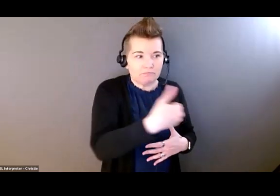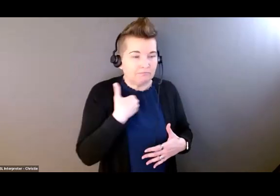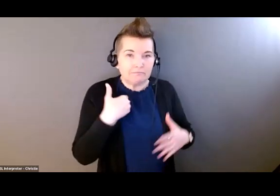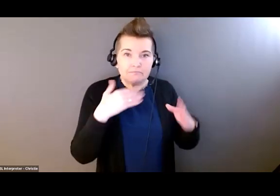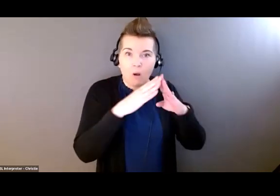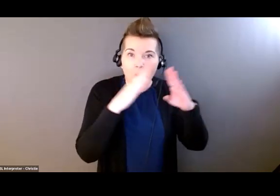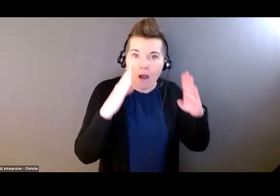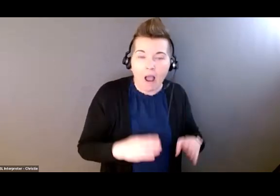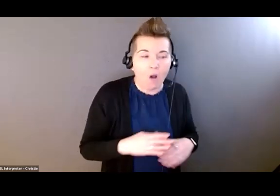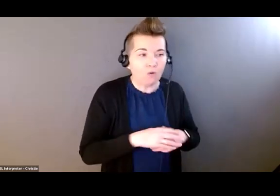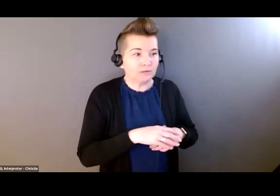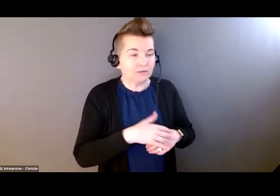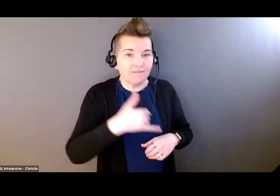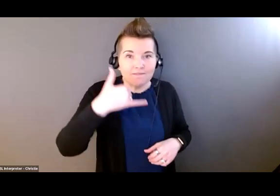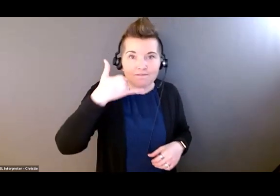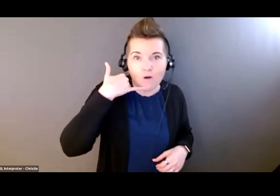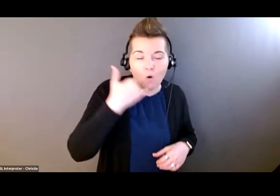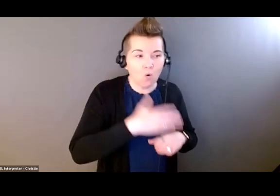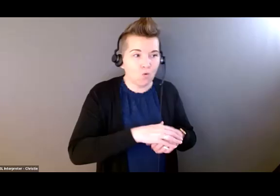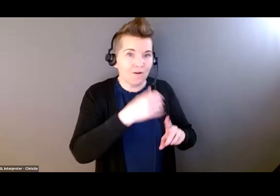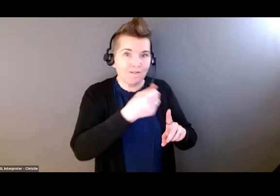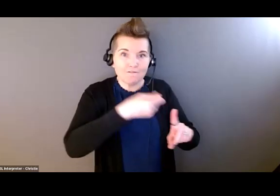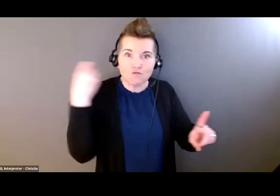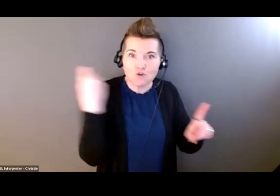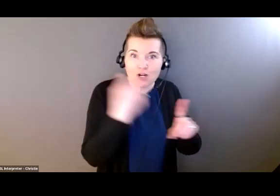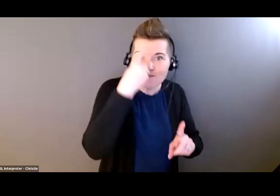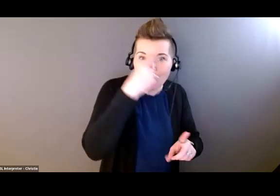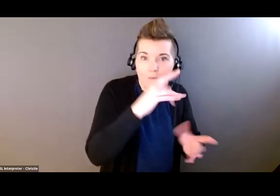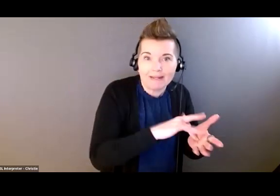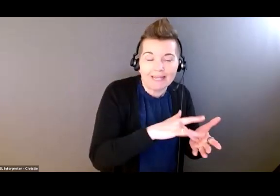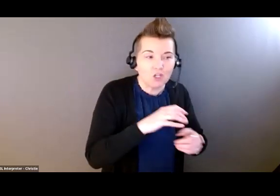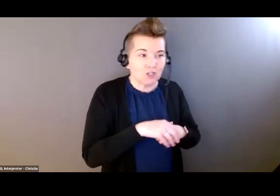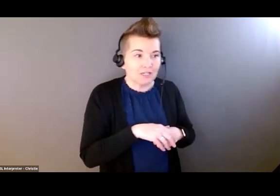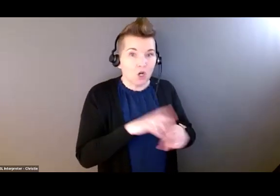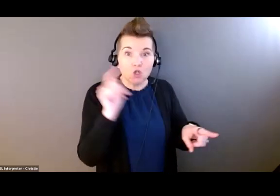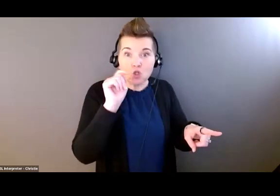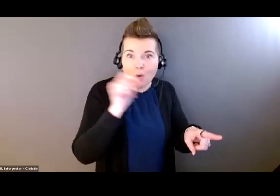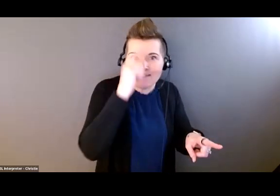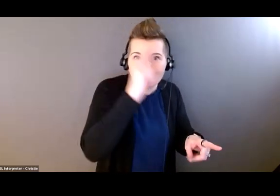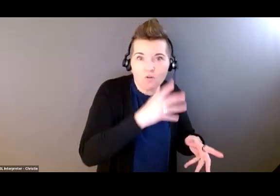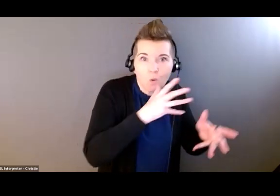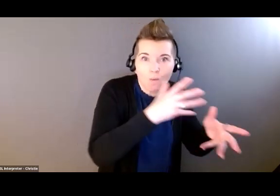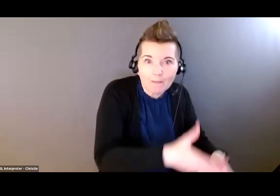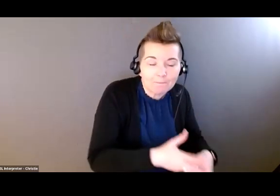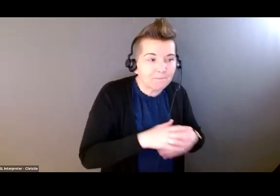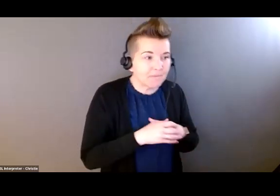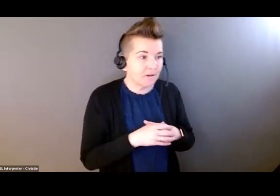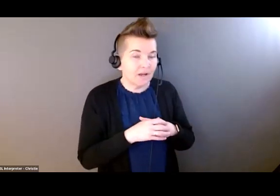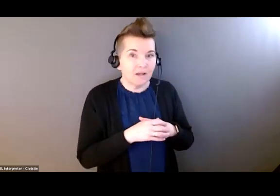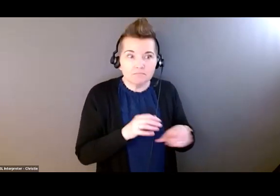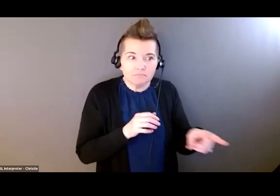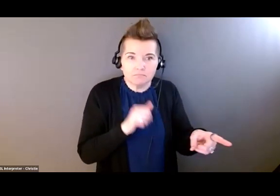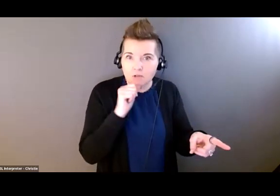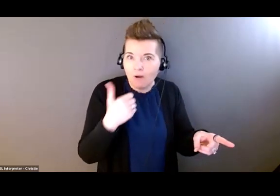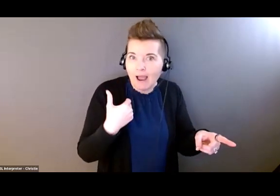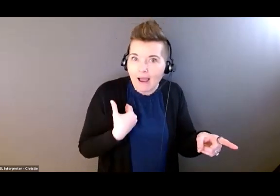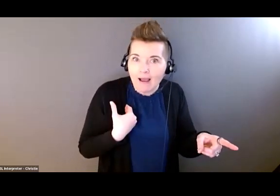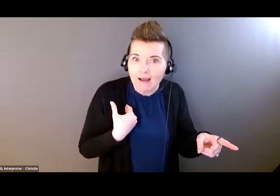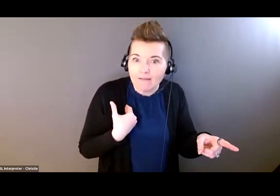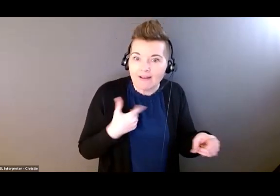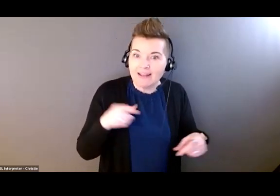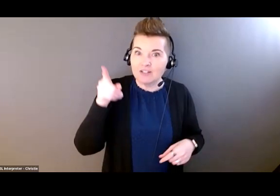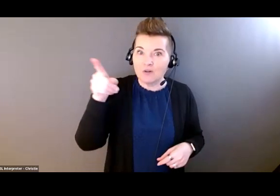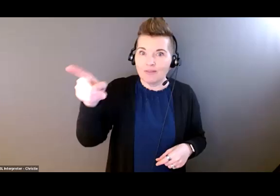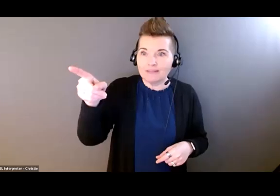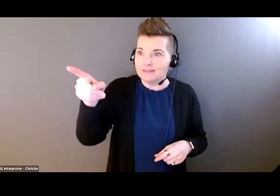will assume that they have a home, a phone, a toilet to throw up in, a fridge for medications, someone to bring